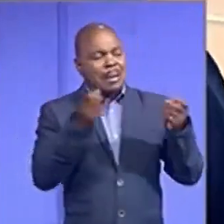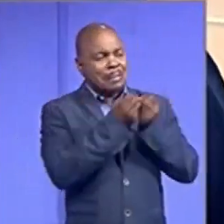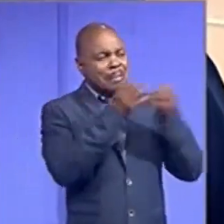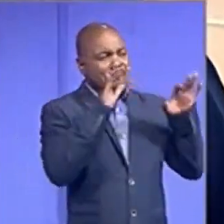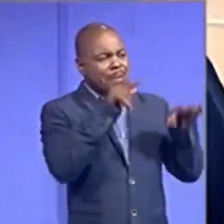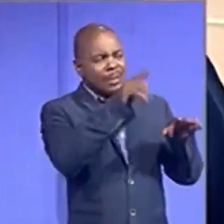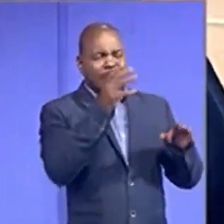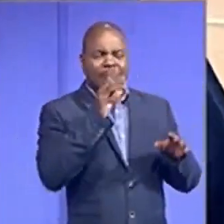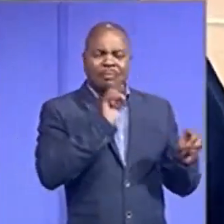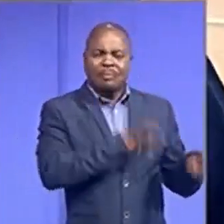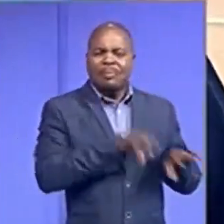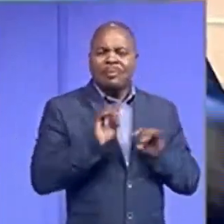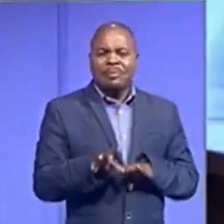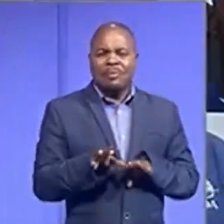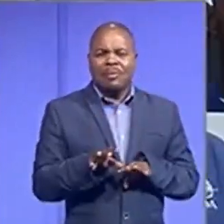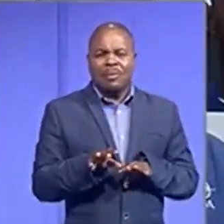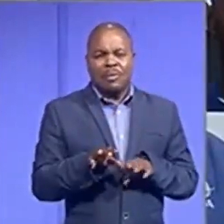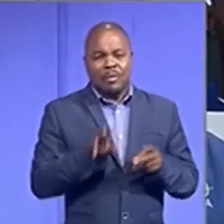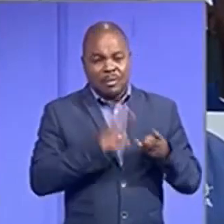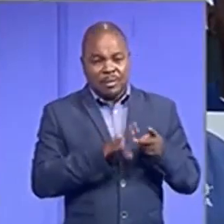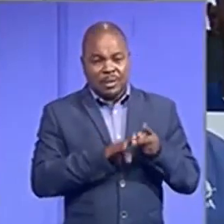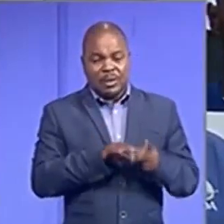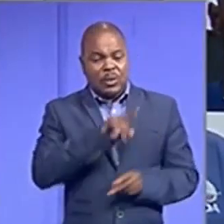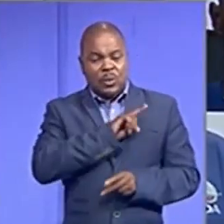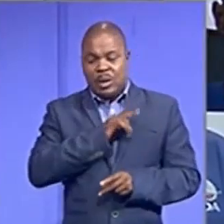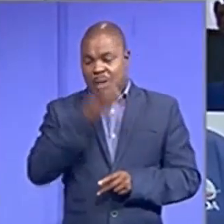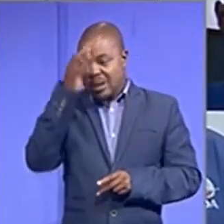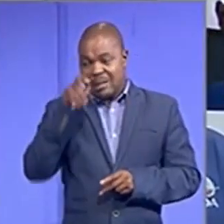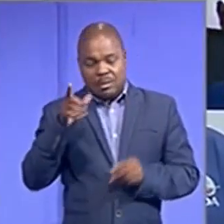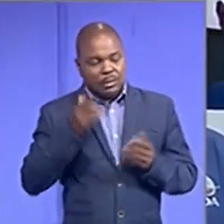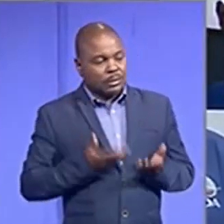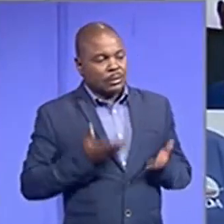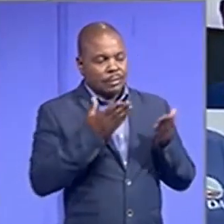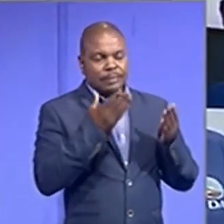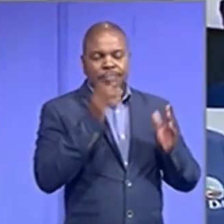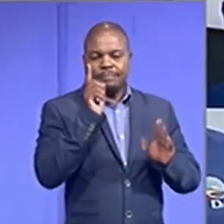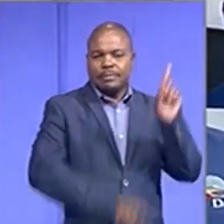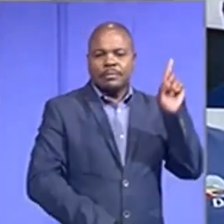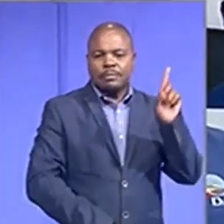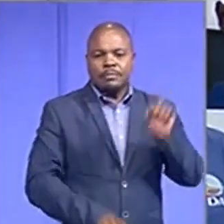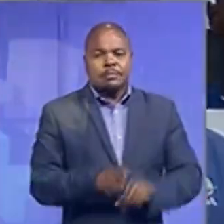sotlega ka ntlha seo ba se kaileng e le gore telelwa ga puso.